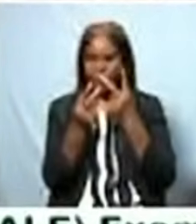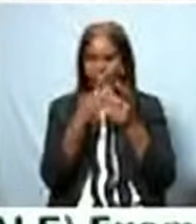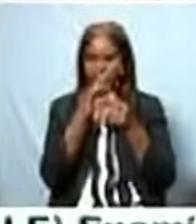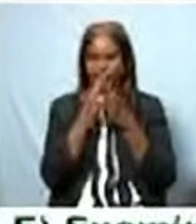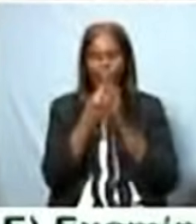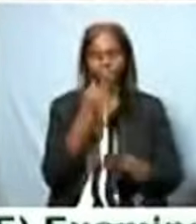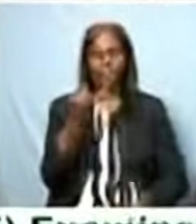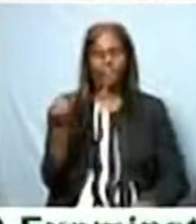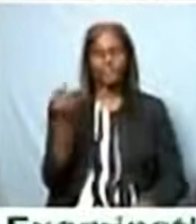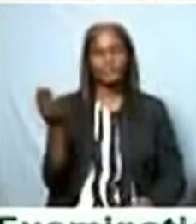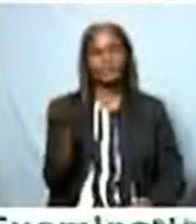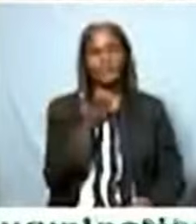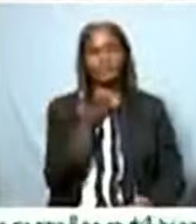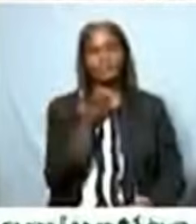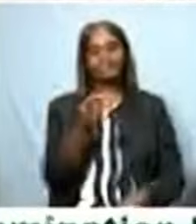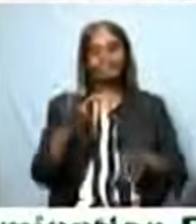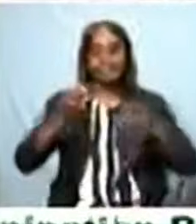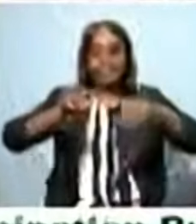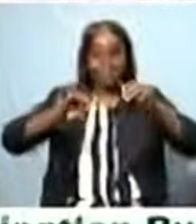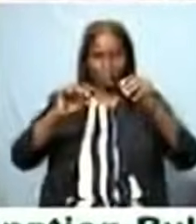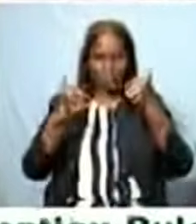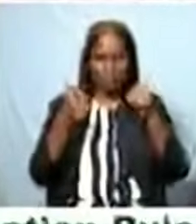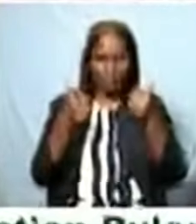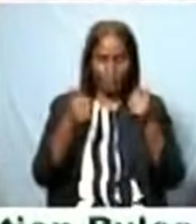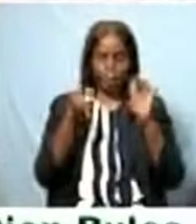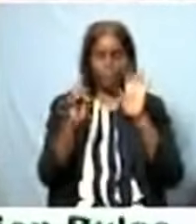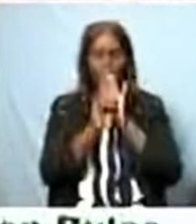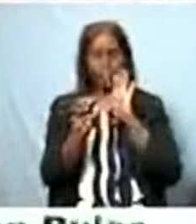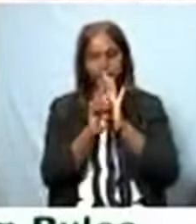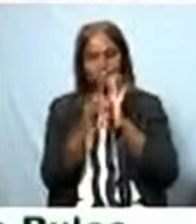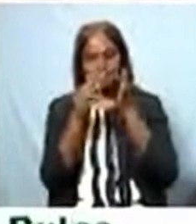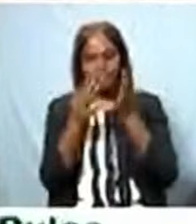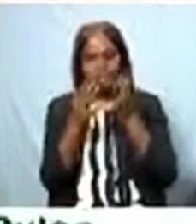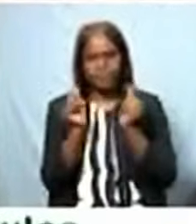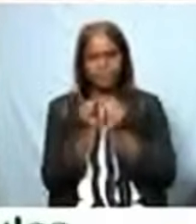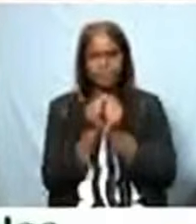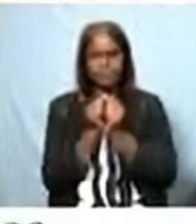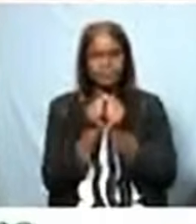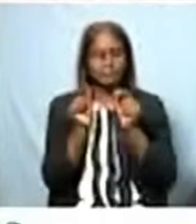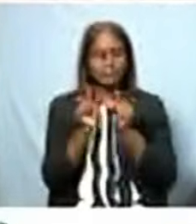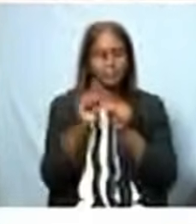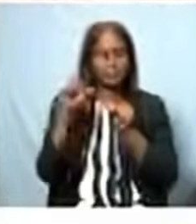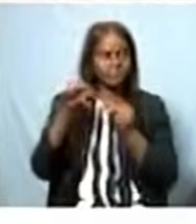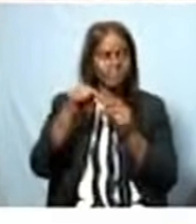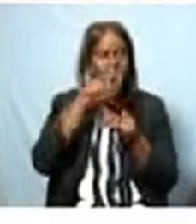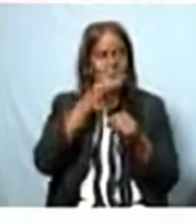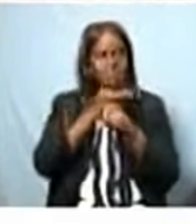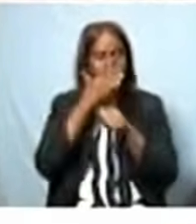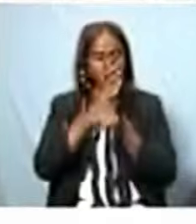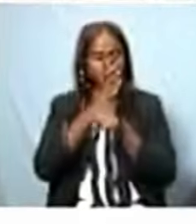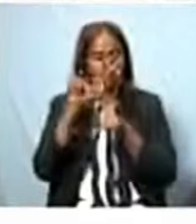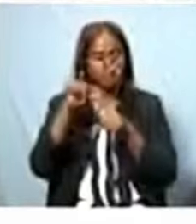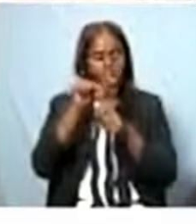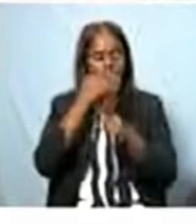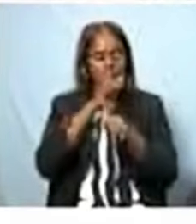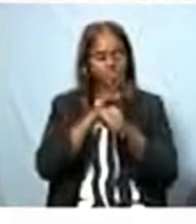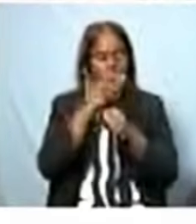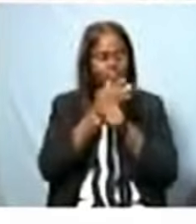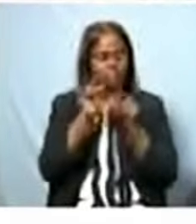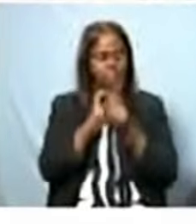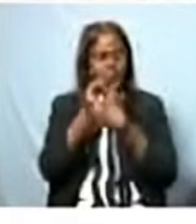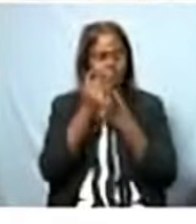issues of how long such has existed and the quality assurance. Quality assurance is